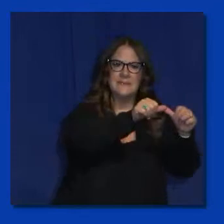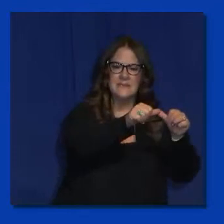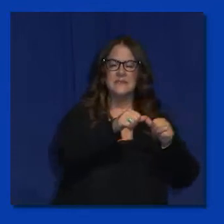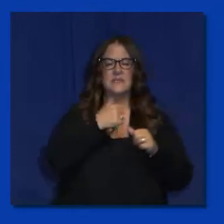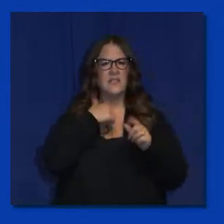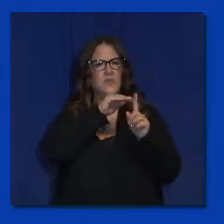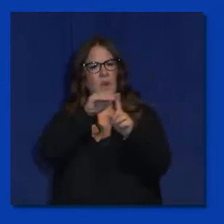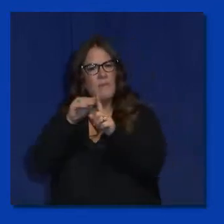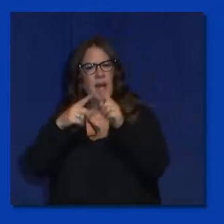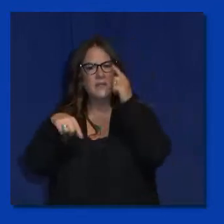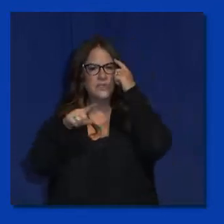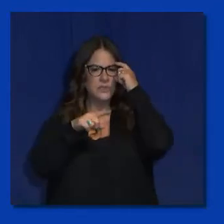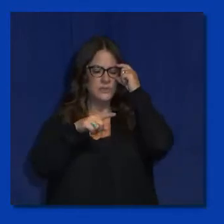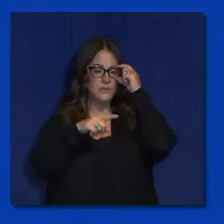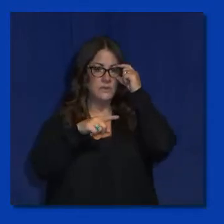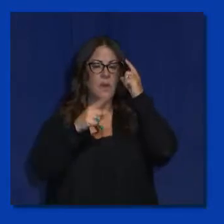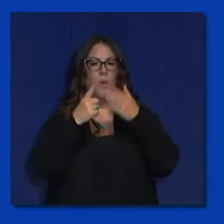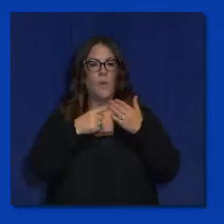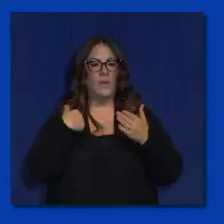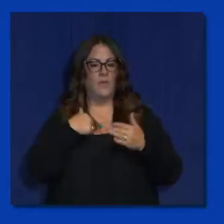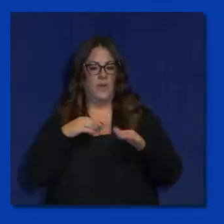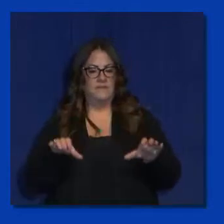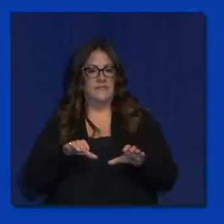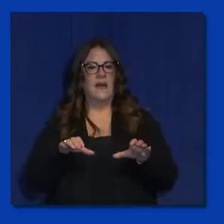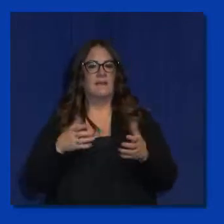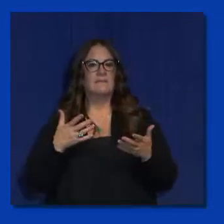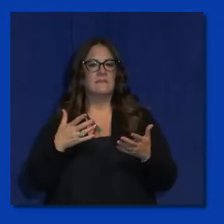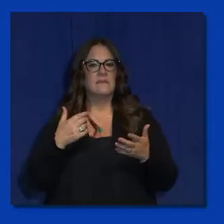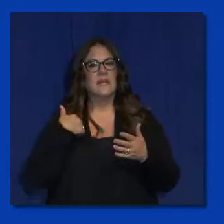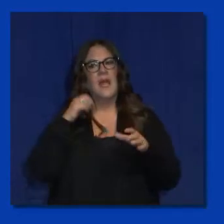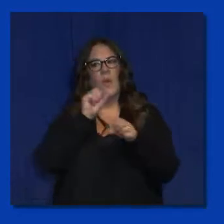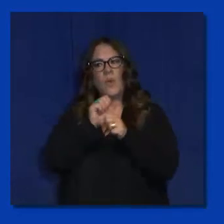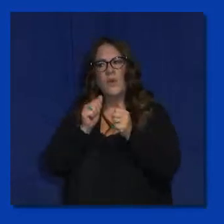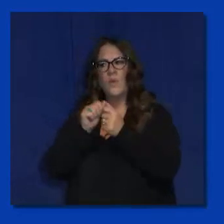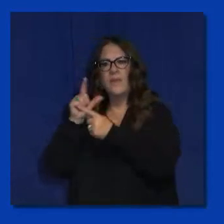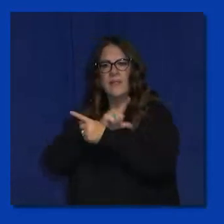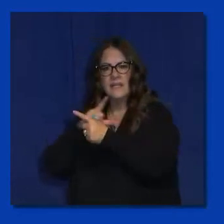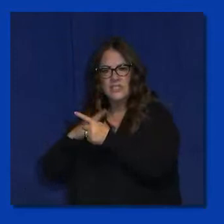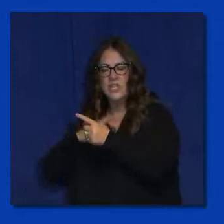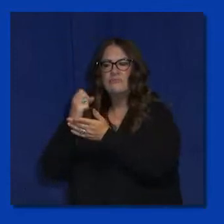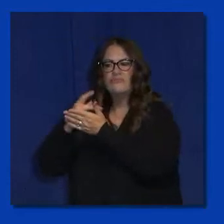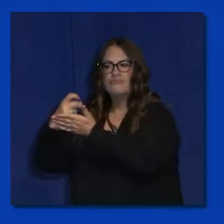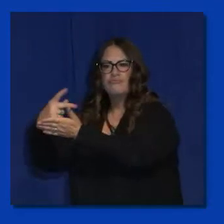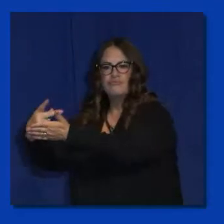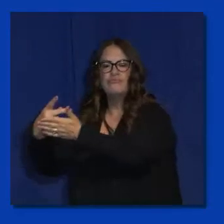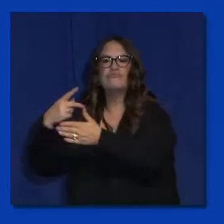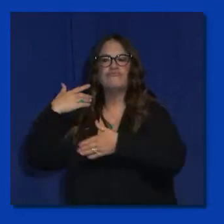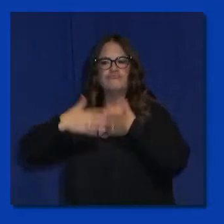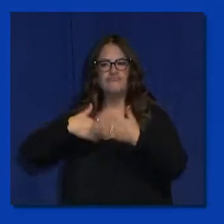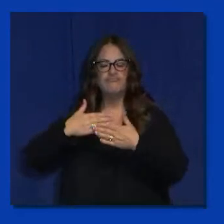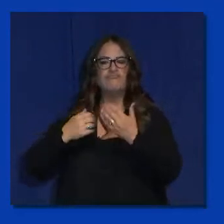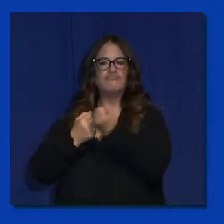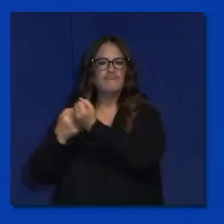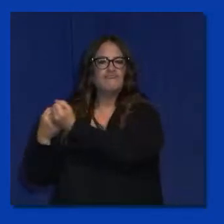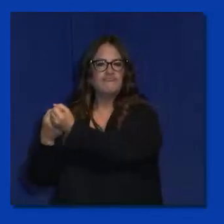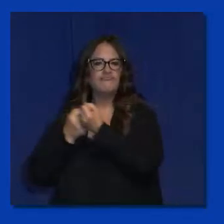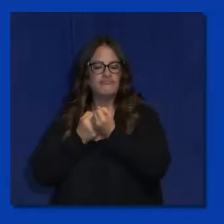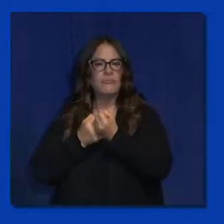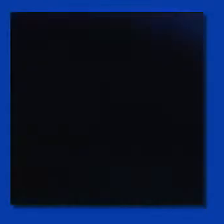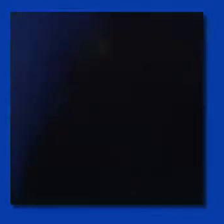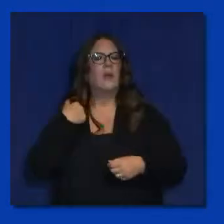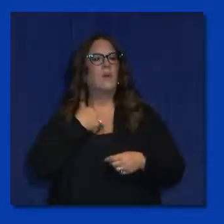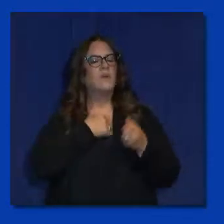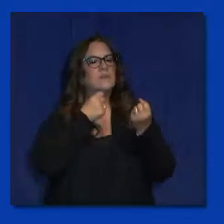doing in working with the legislature to advance those principles. We're also looking to do something to advance our values, not